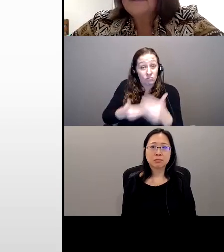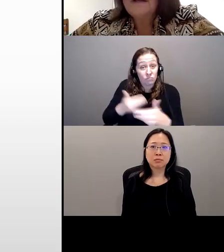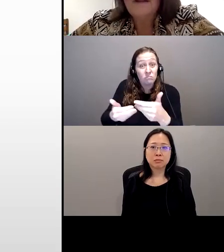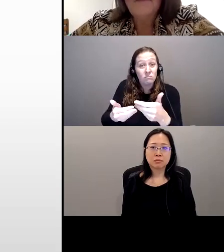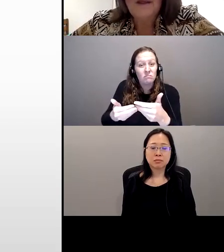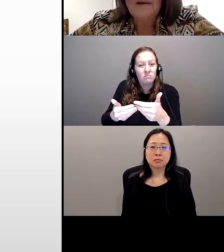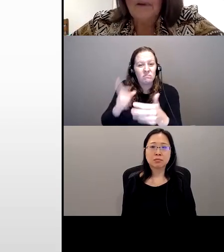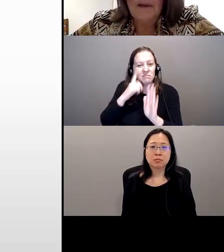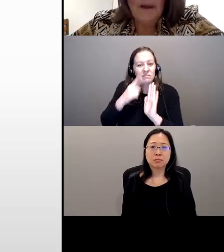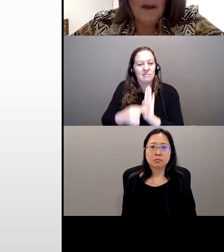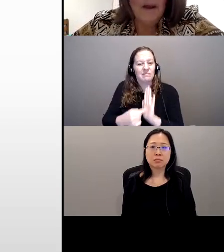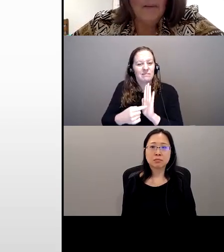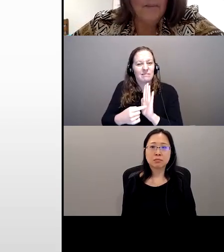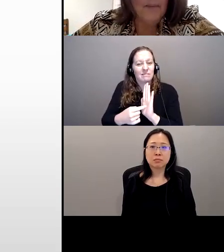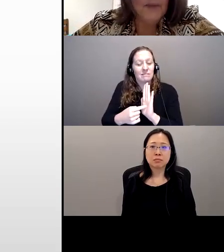as living